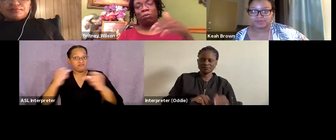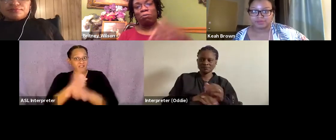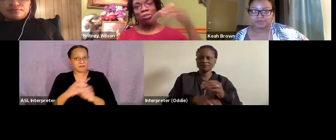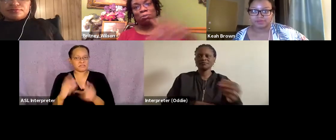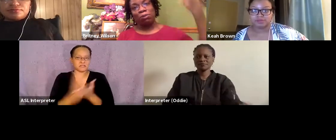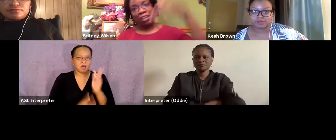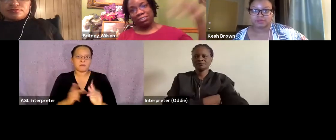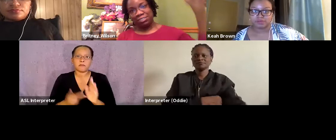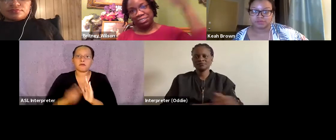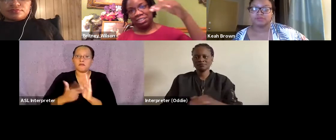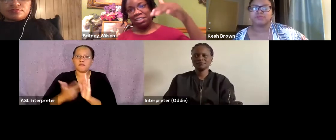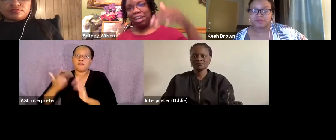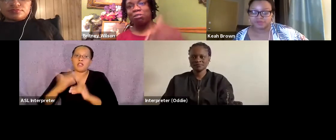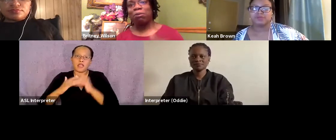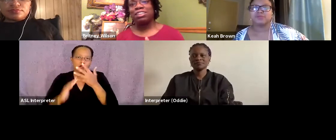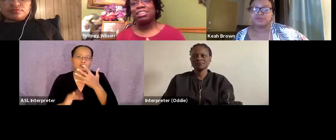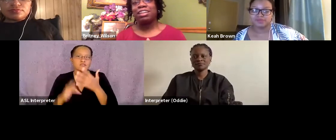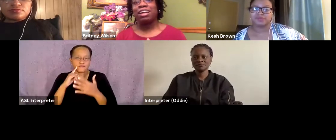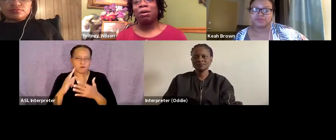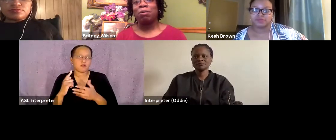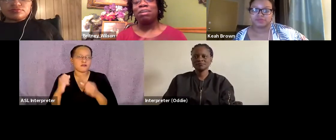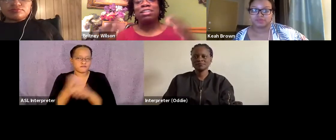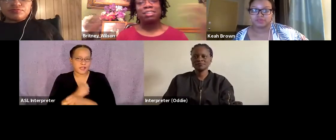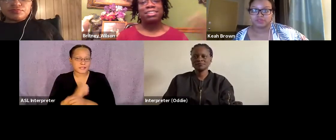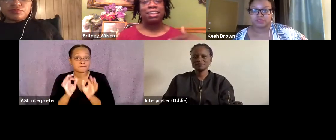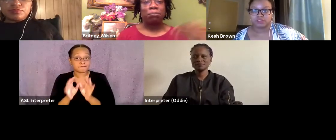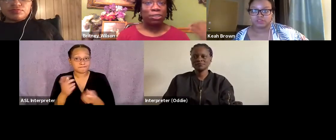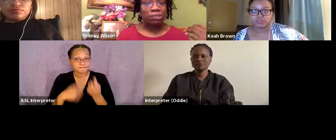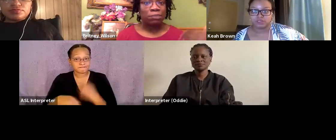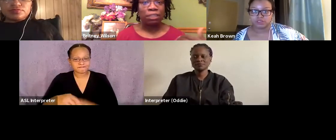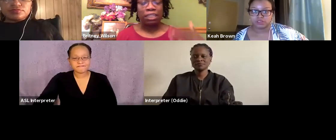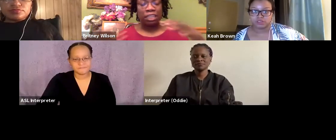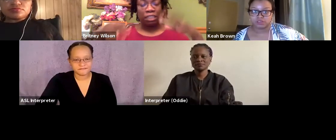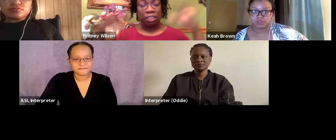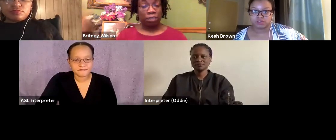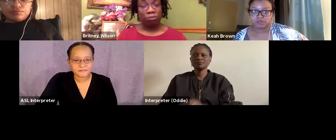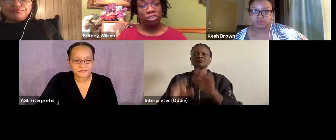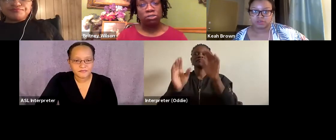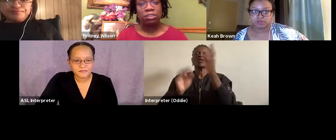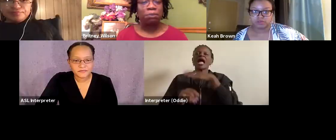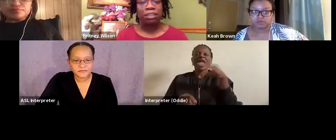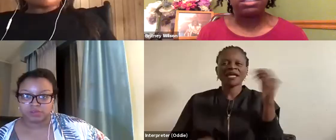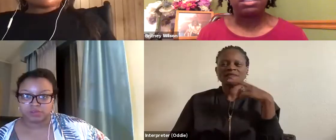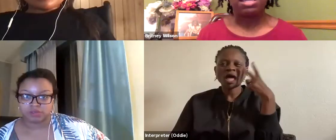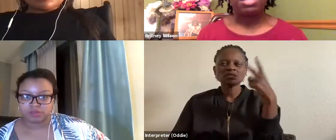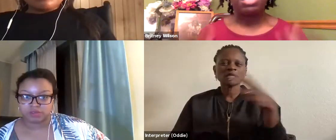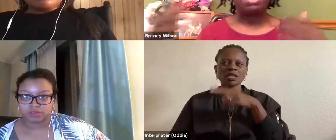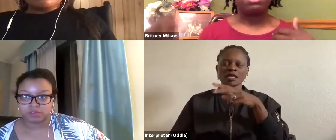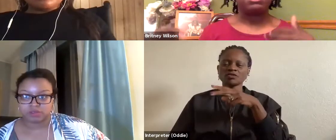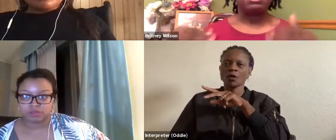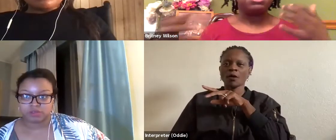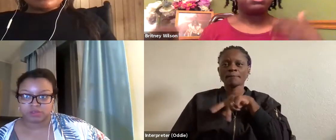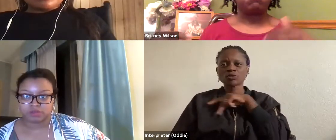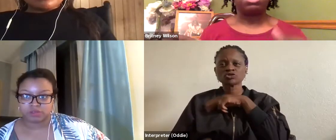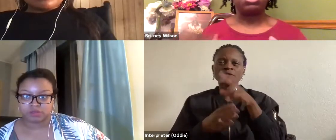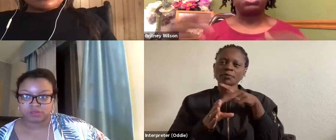fight with multiple layers of oppression. So I see it in personal space and in the professional space. And I think